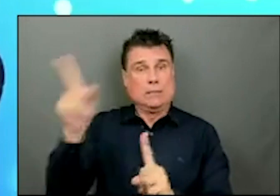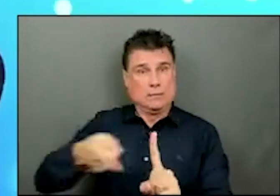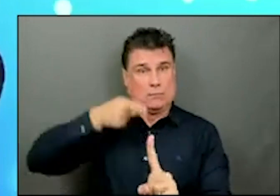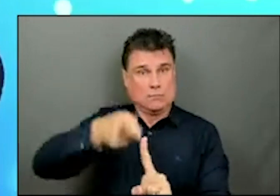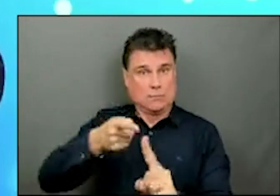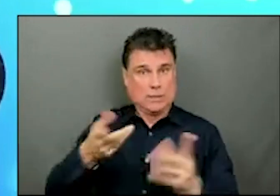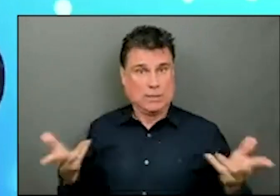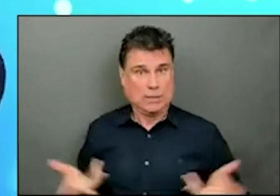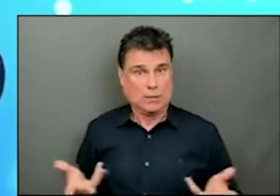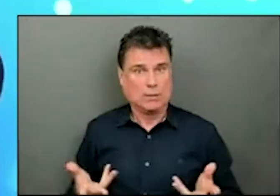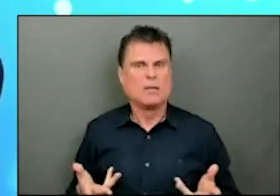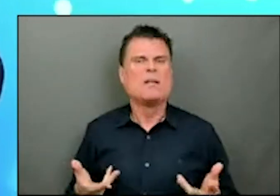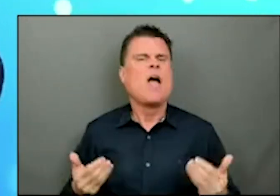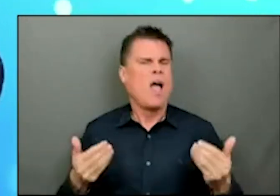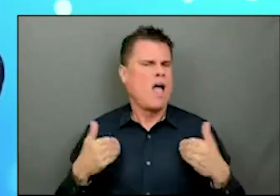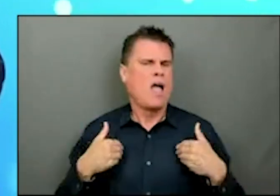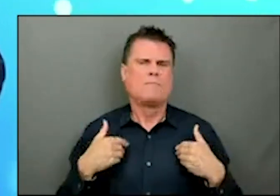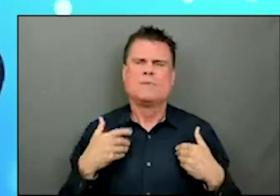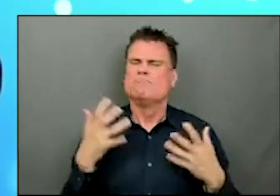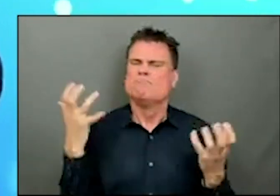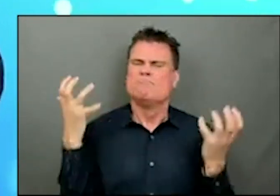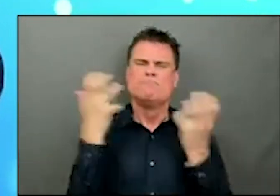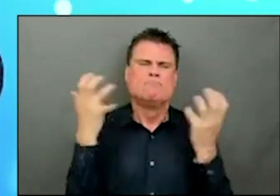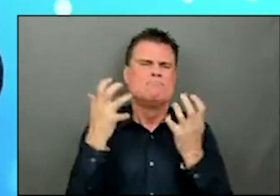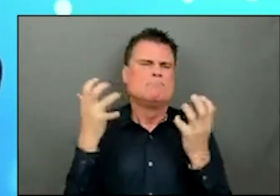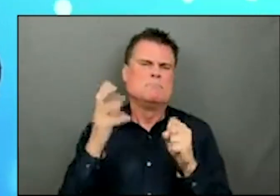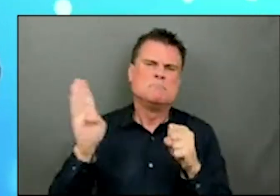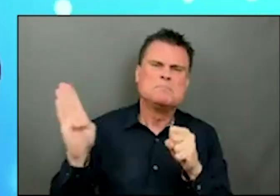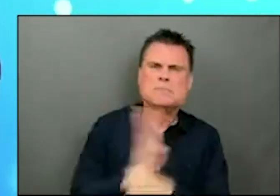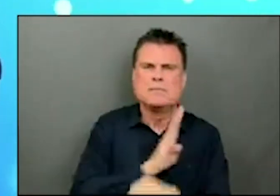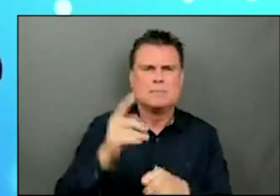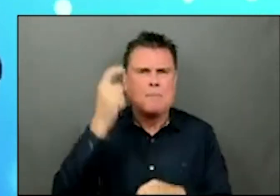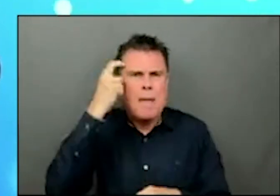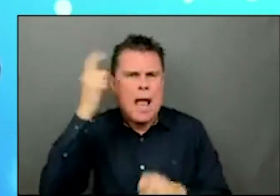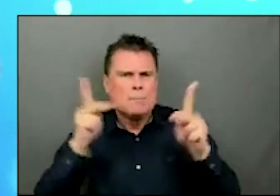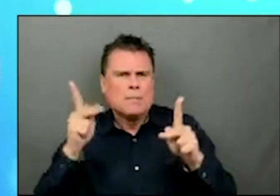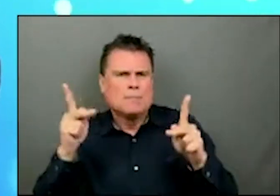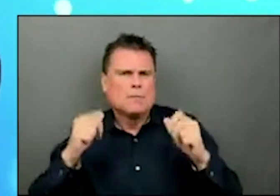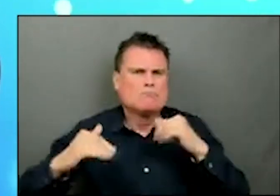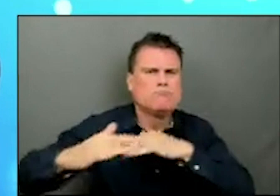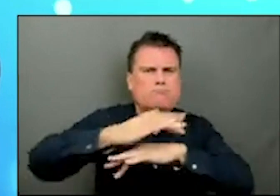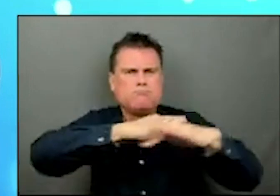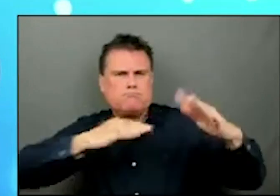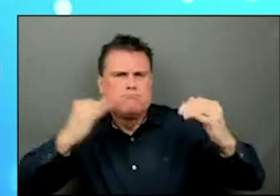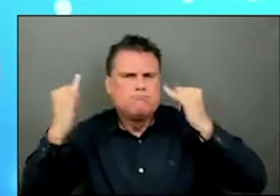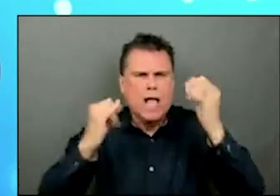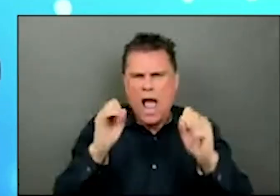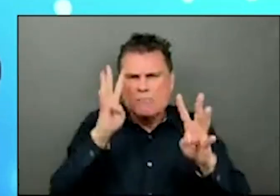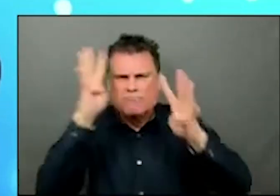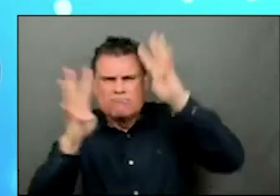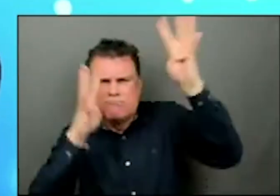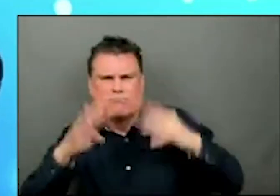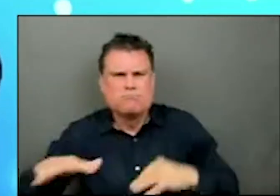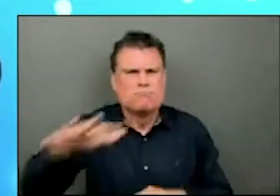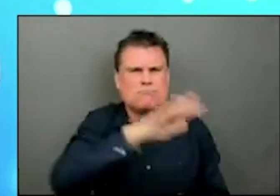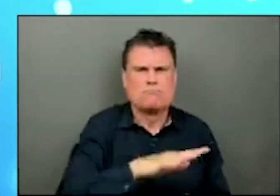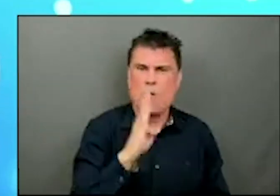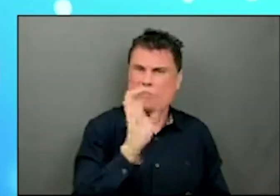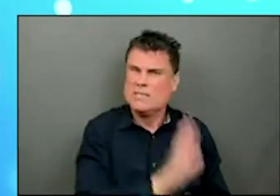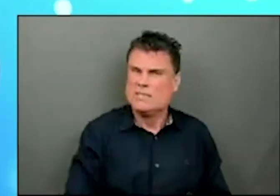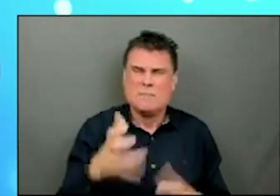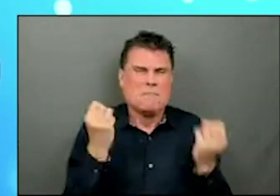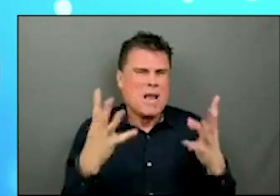most creative and entrepreneurial people that you find anywhere. They're in every part of our province, and they are